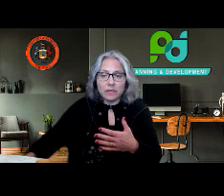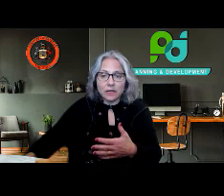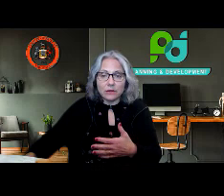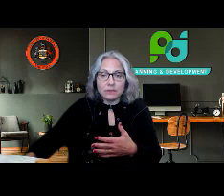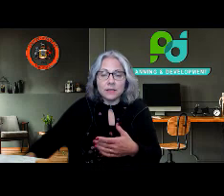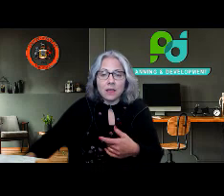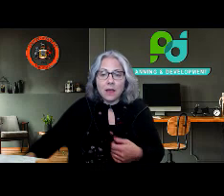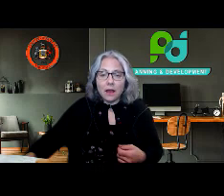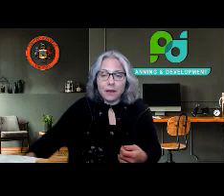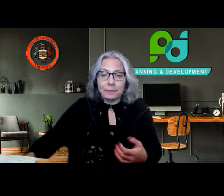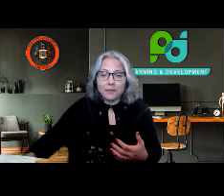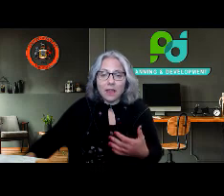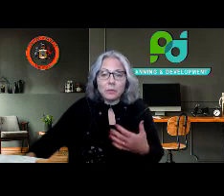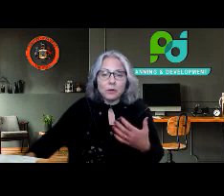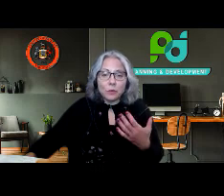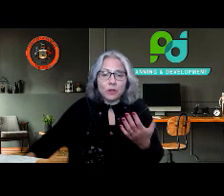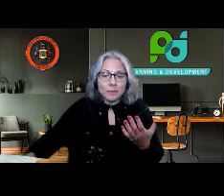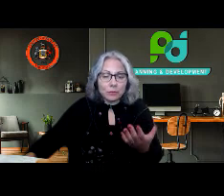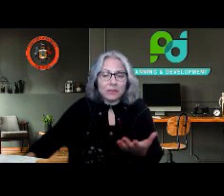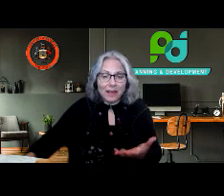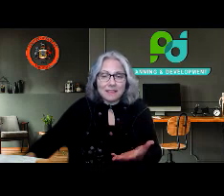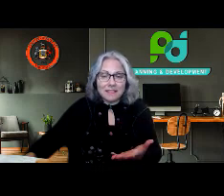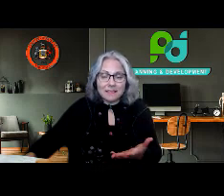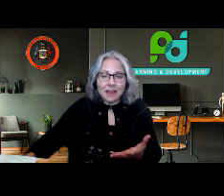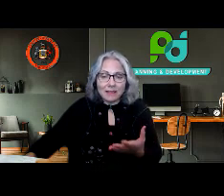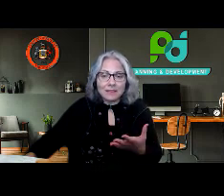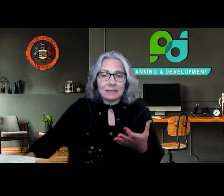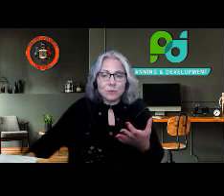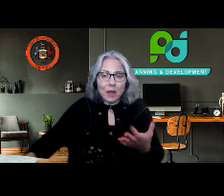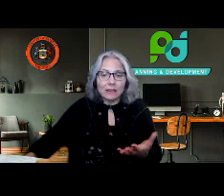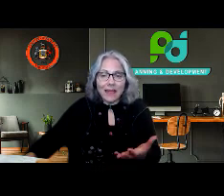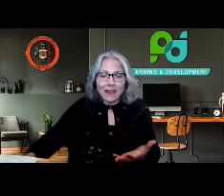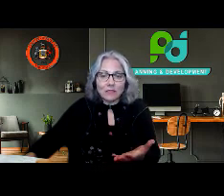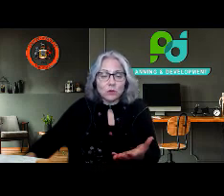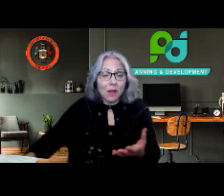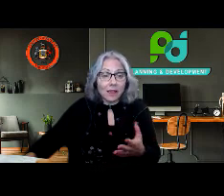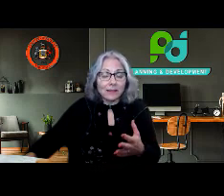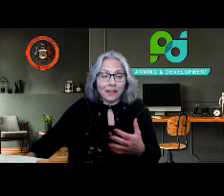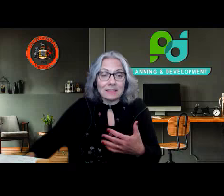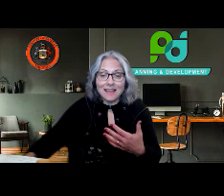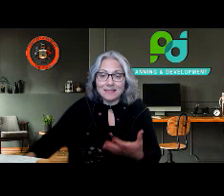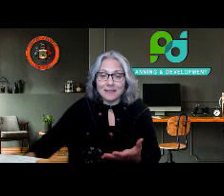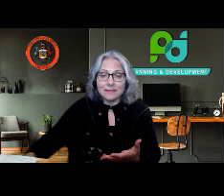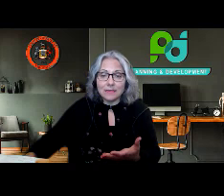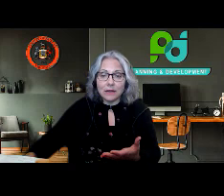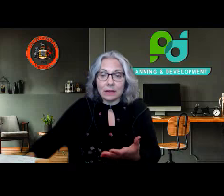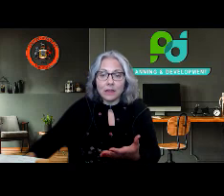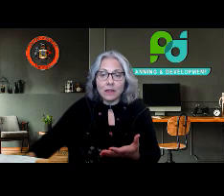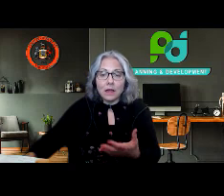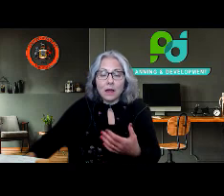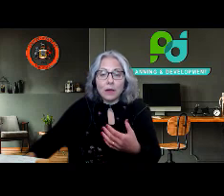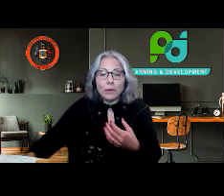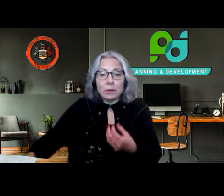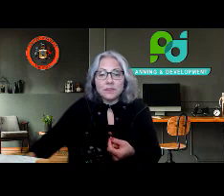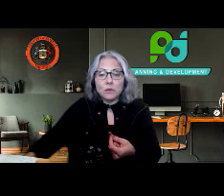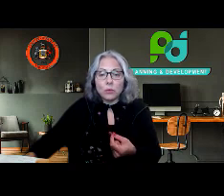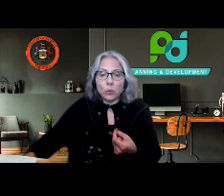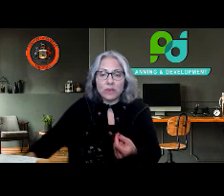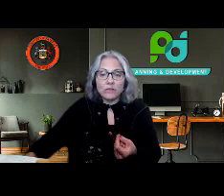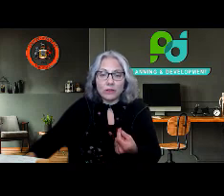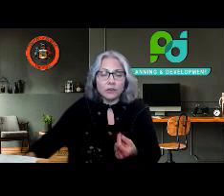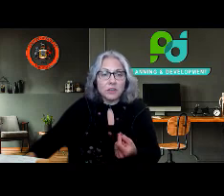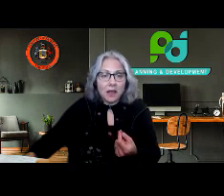over the years. And we're going to be revising these guidelines as well and adding new guidelines as necessary. We will